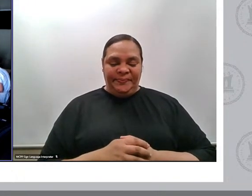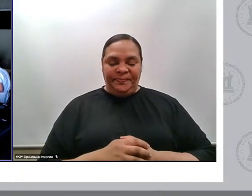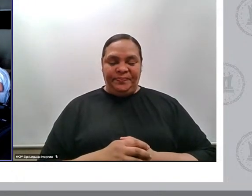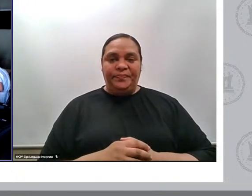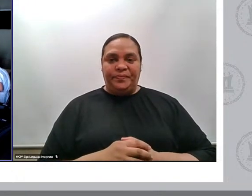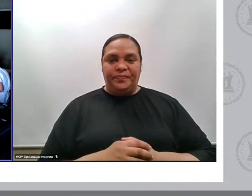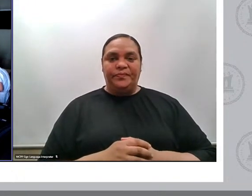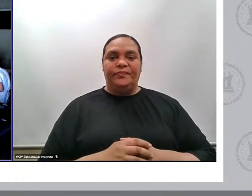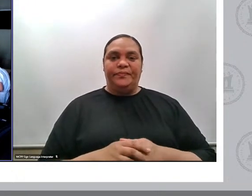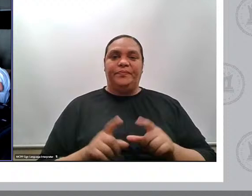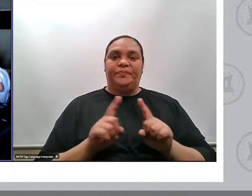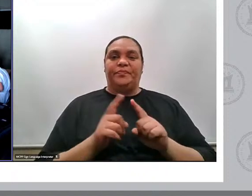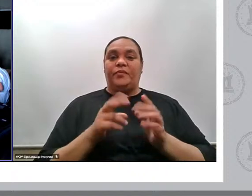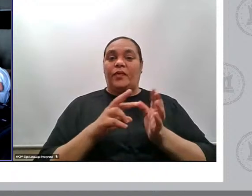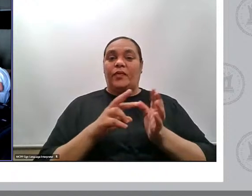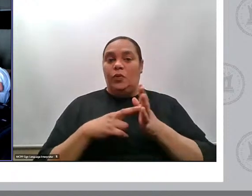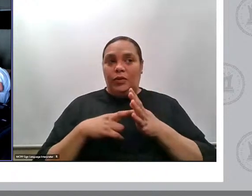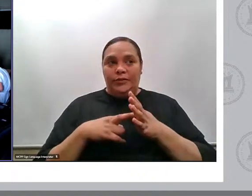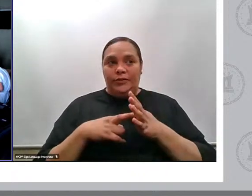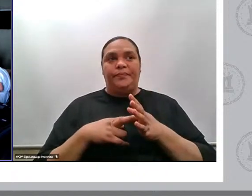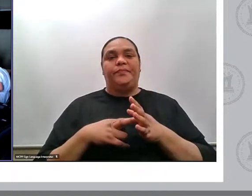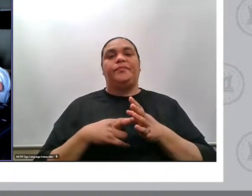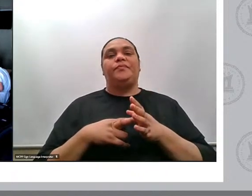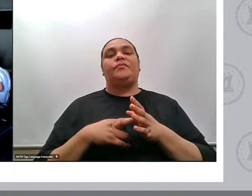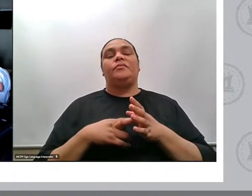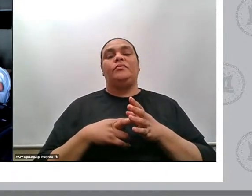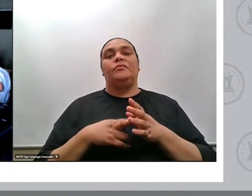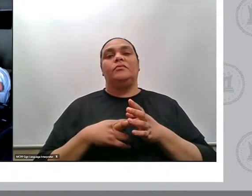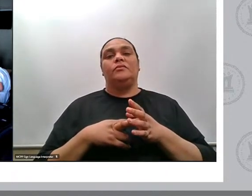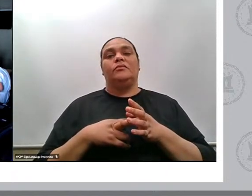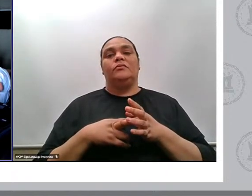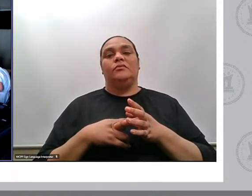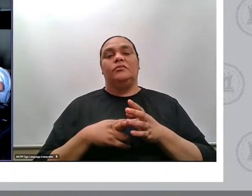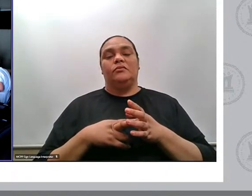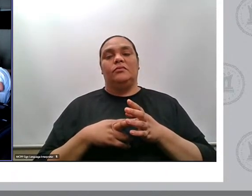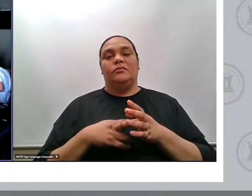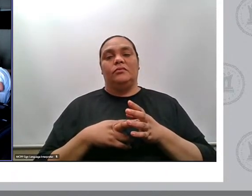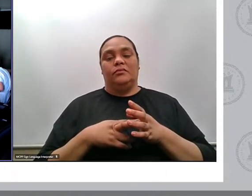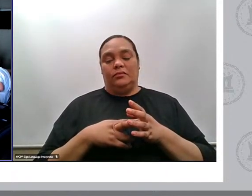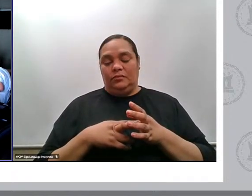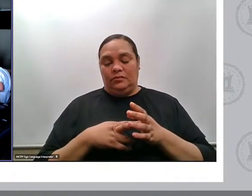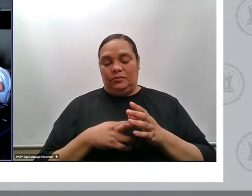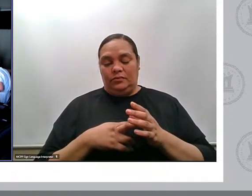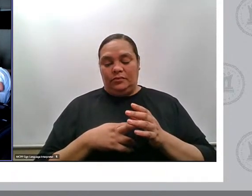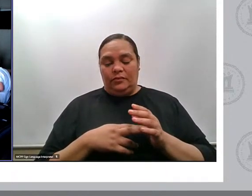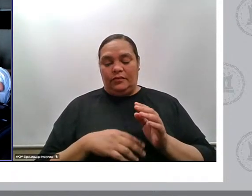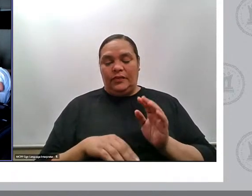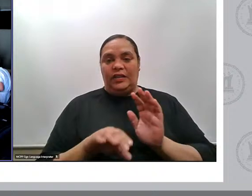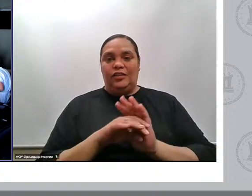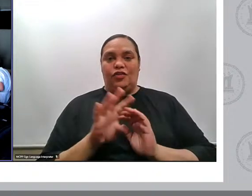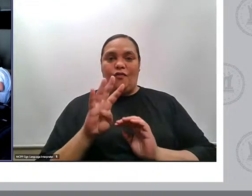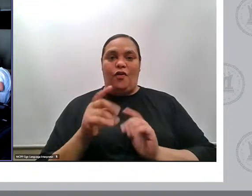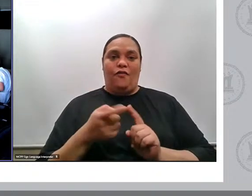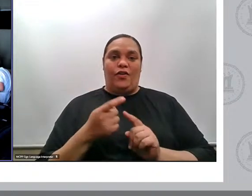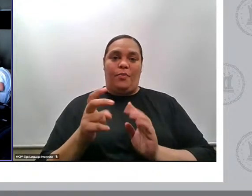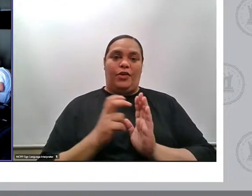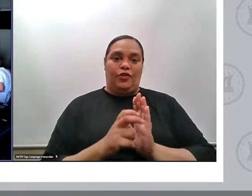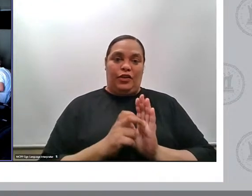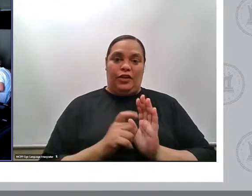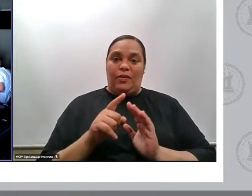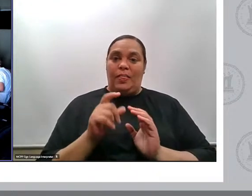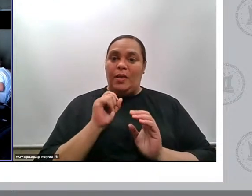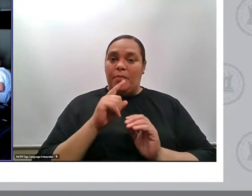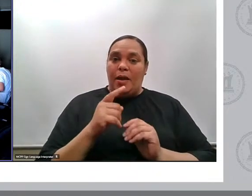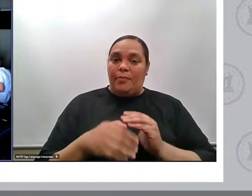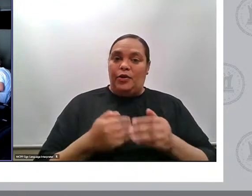Then in terms of requirements, in terms of Section 4 of the regulations regarding the